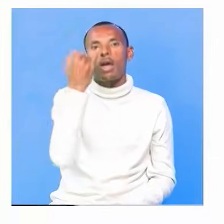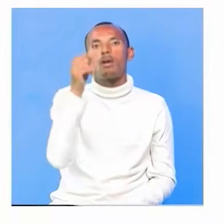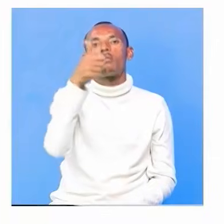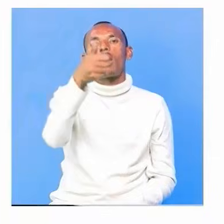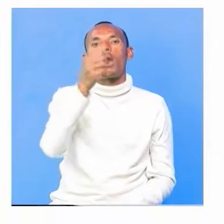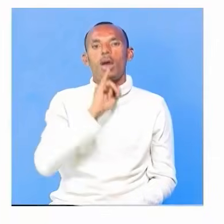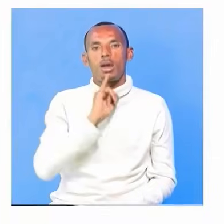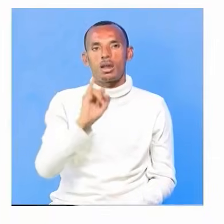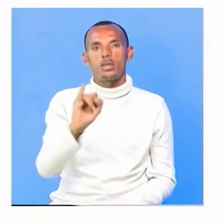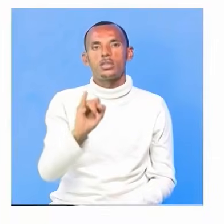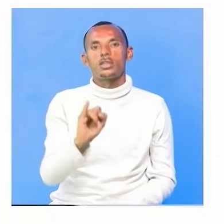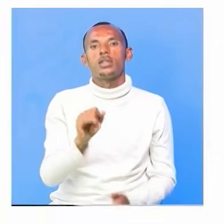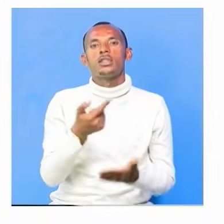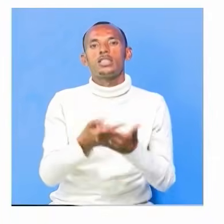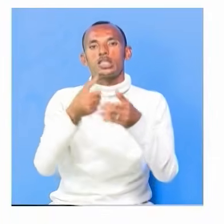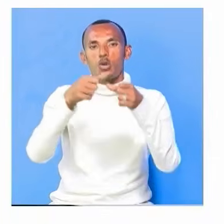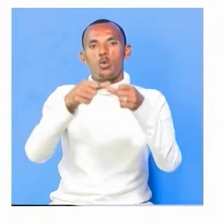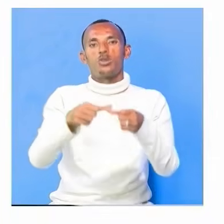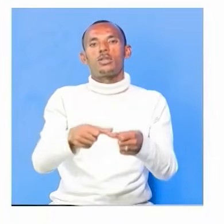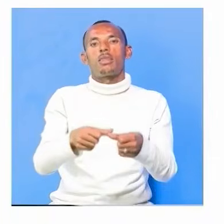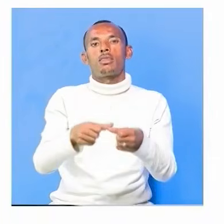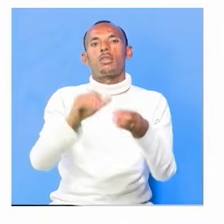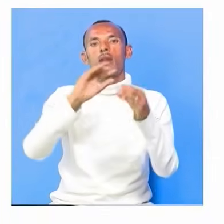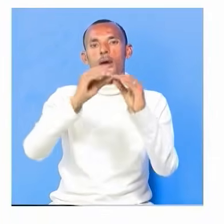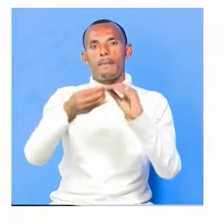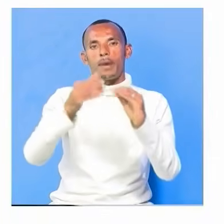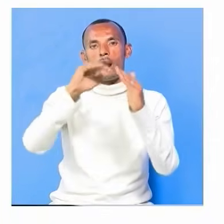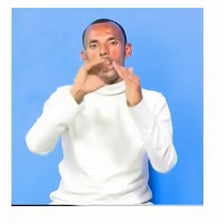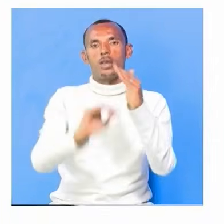if this constant number